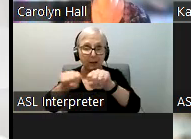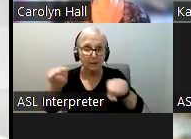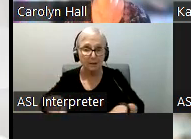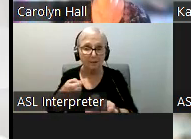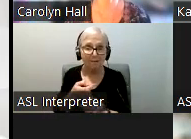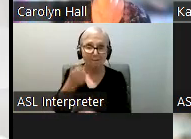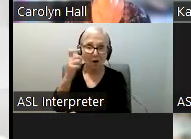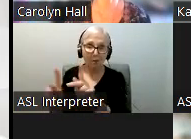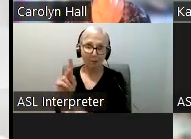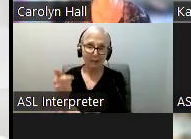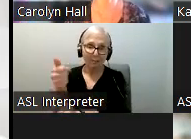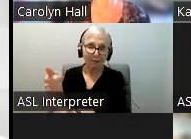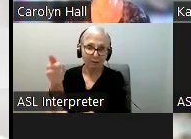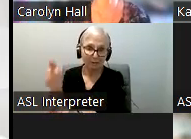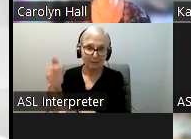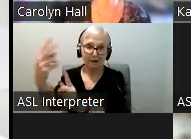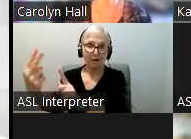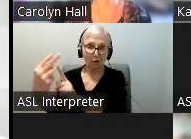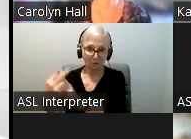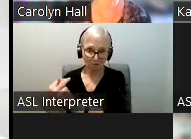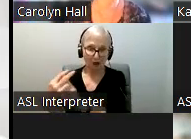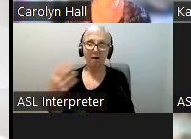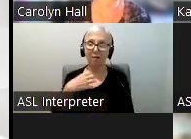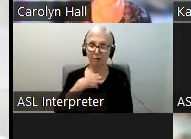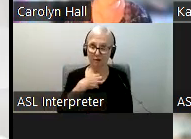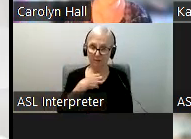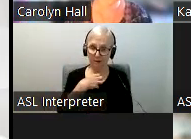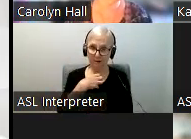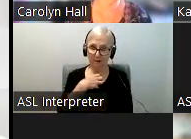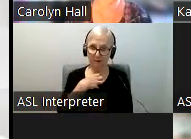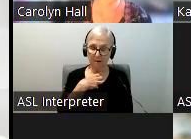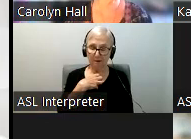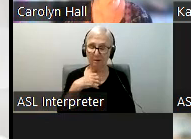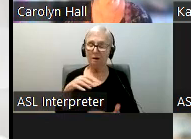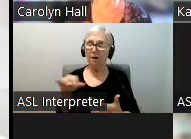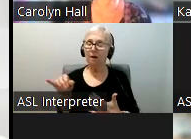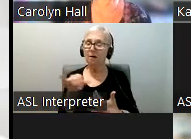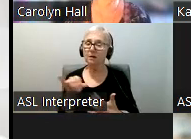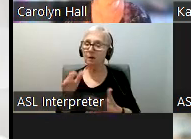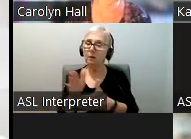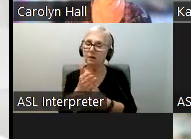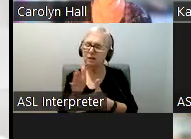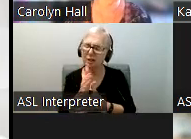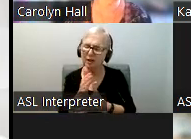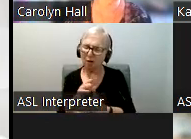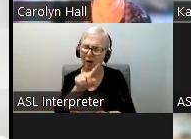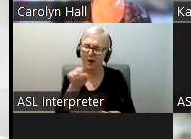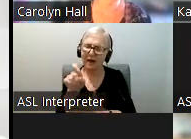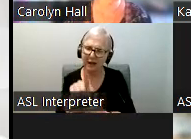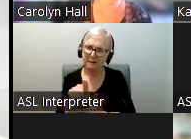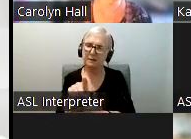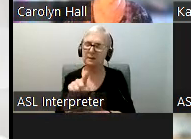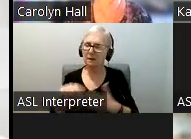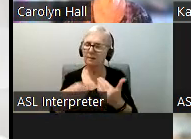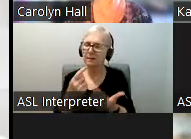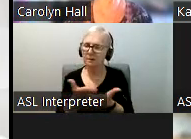people themselves who are filing the grievances. And then also I wanted to ask about